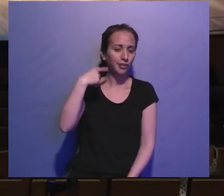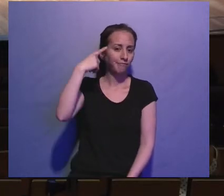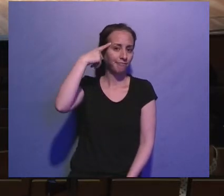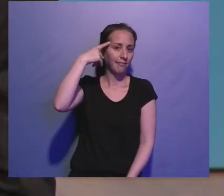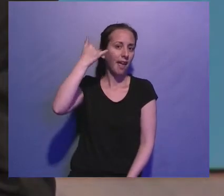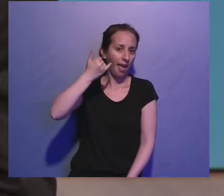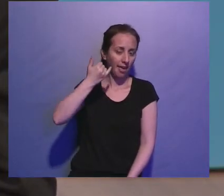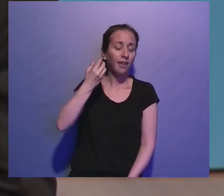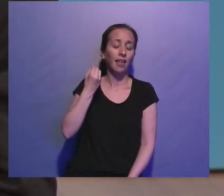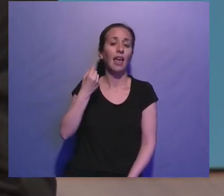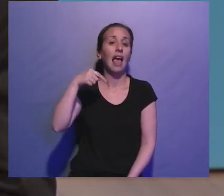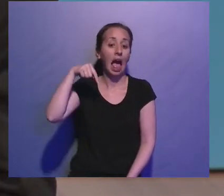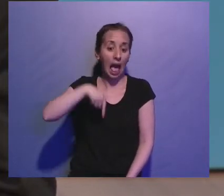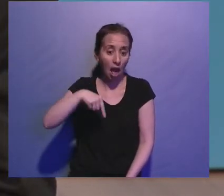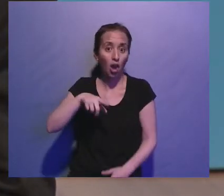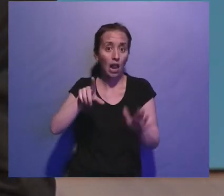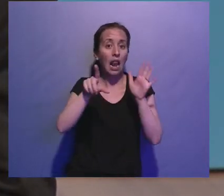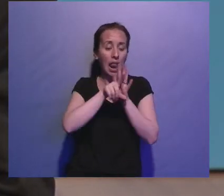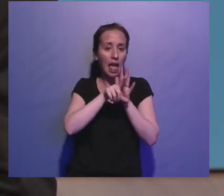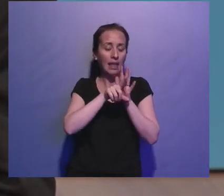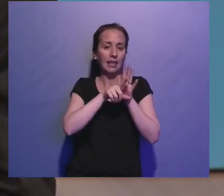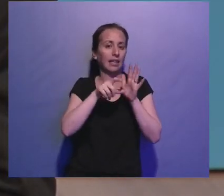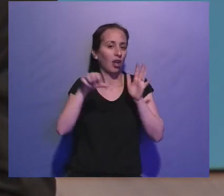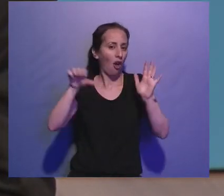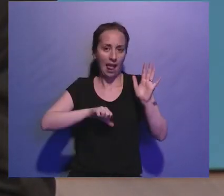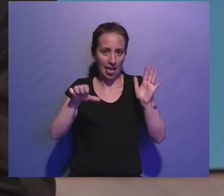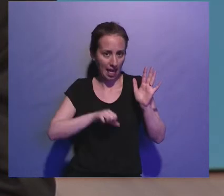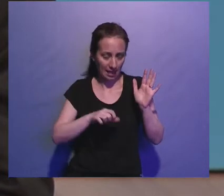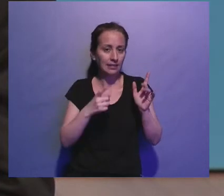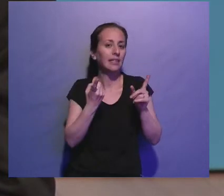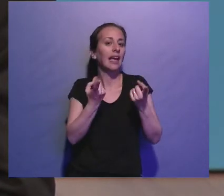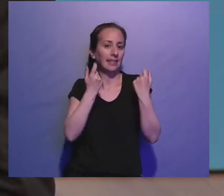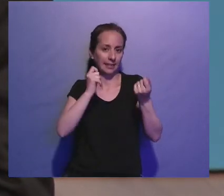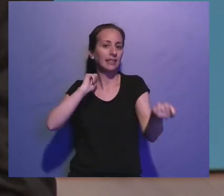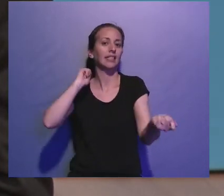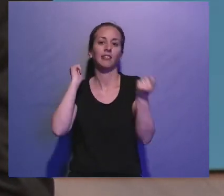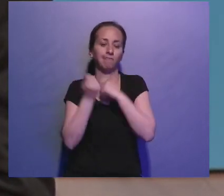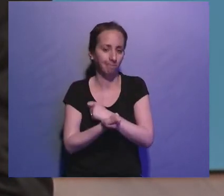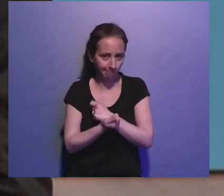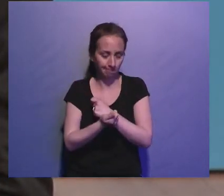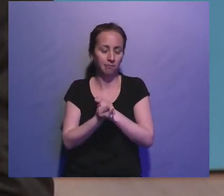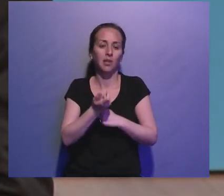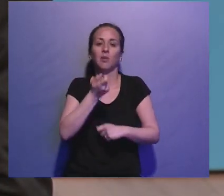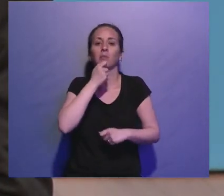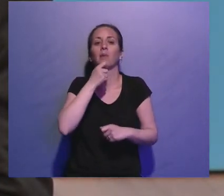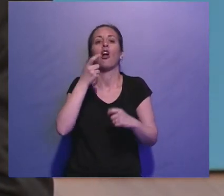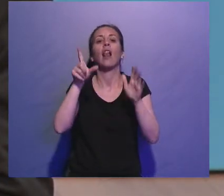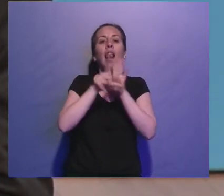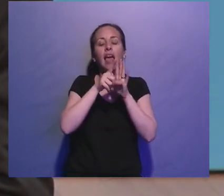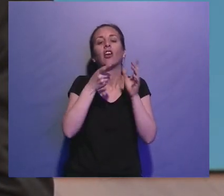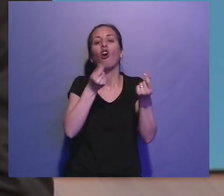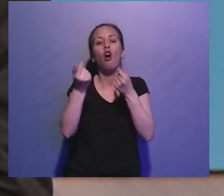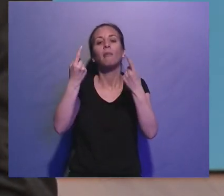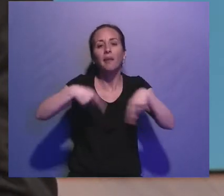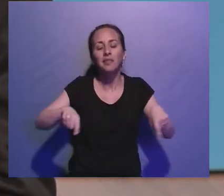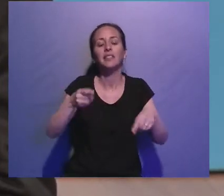we are fully aware that our current laws are obsolete, should be updated. The